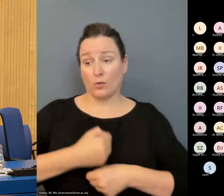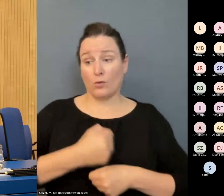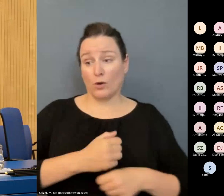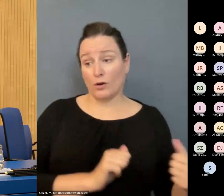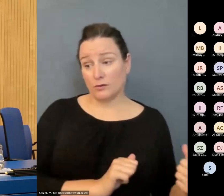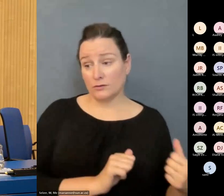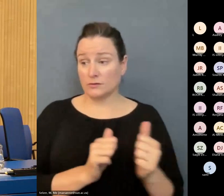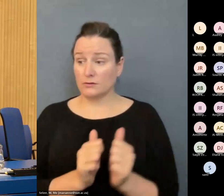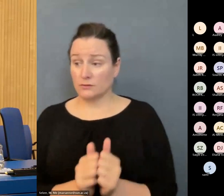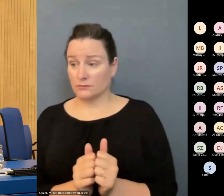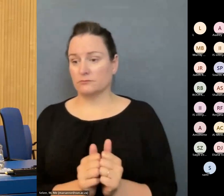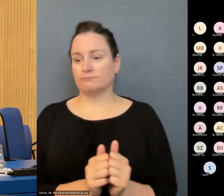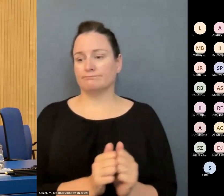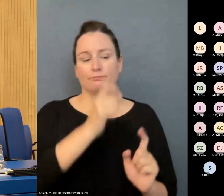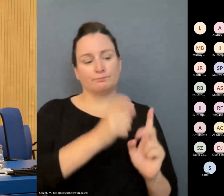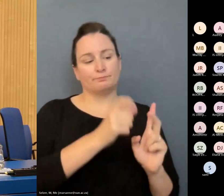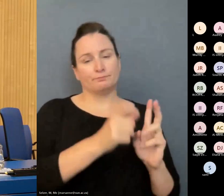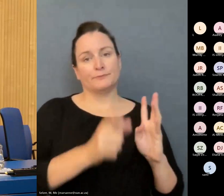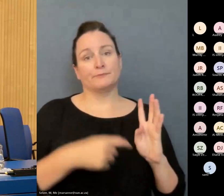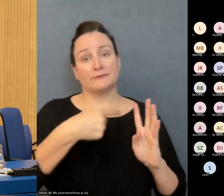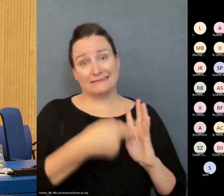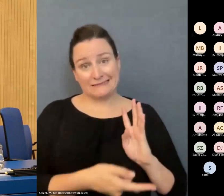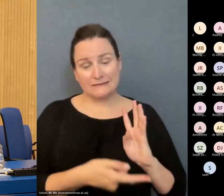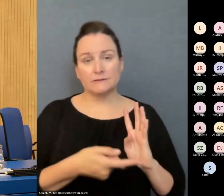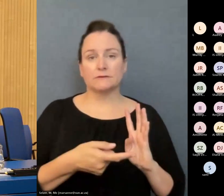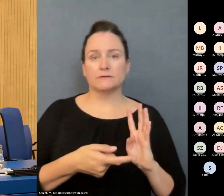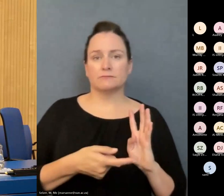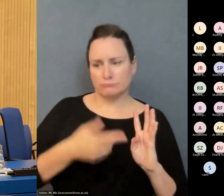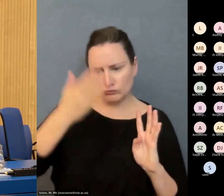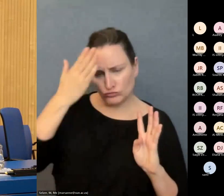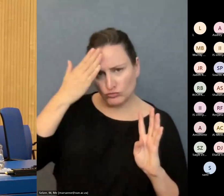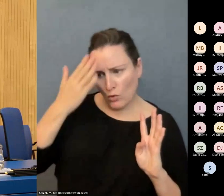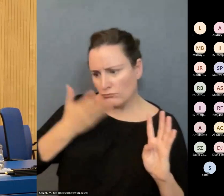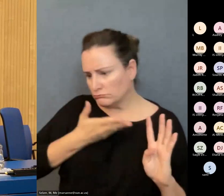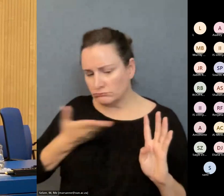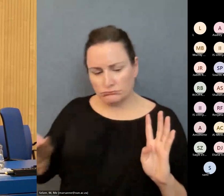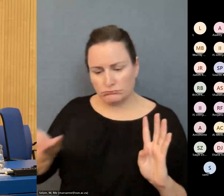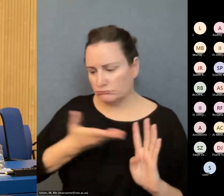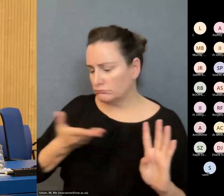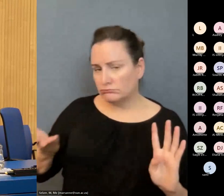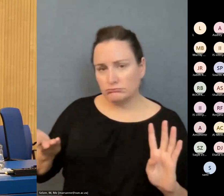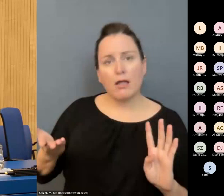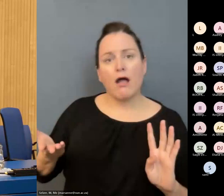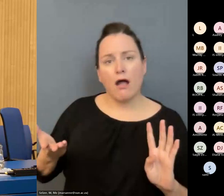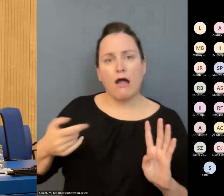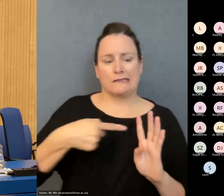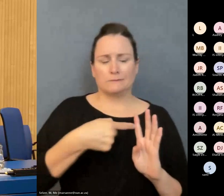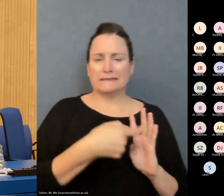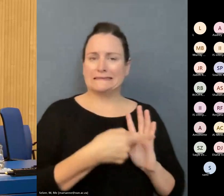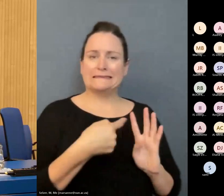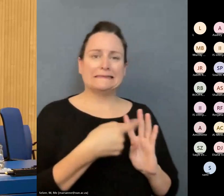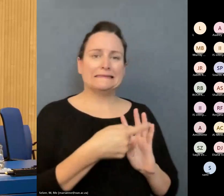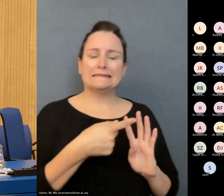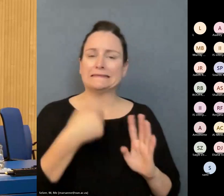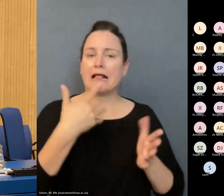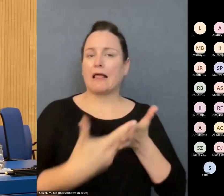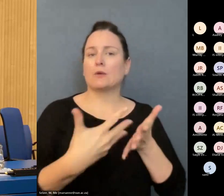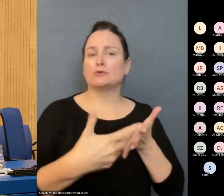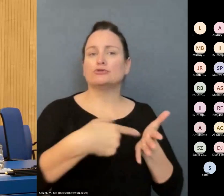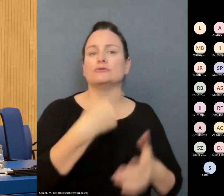definitely from the same area, and there is no language barrier there. So we train them, and they in return train the